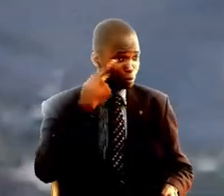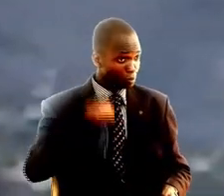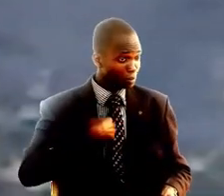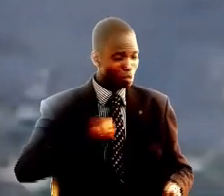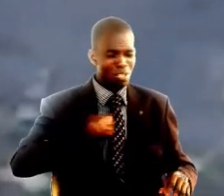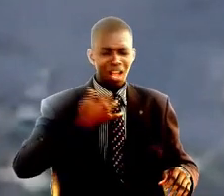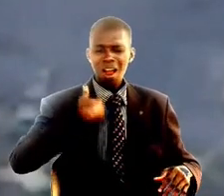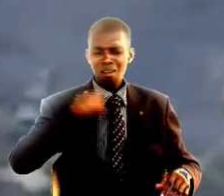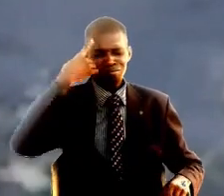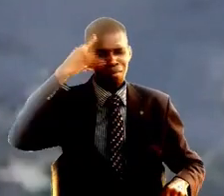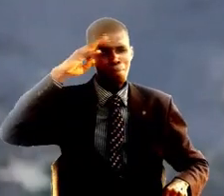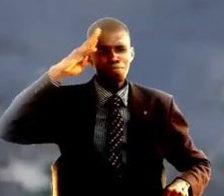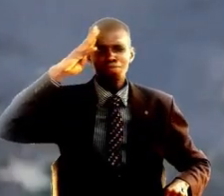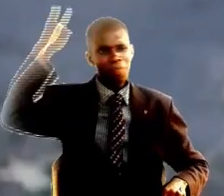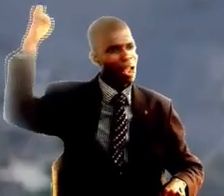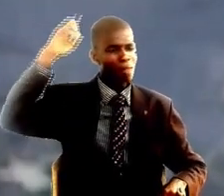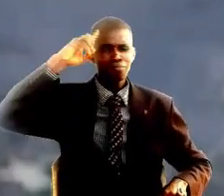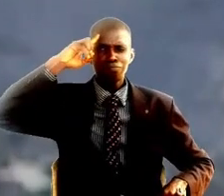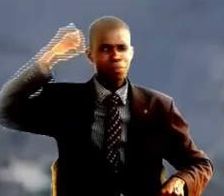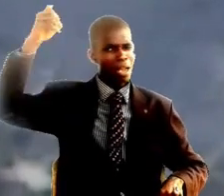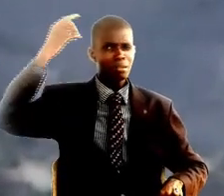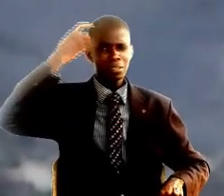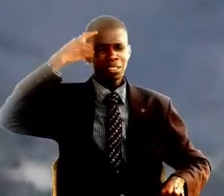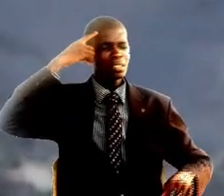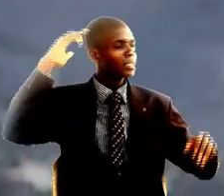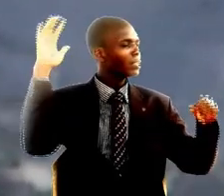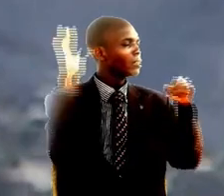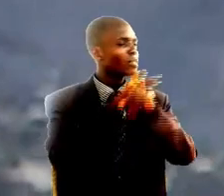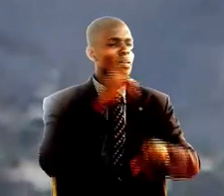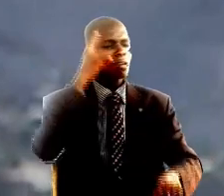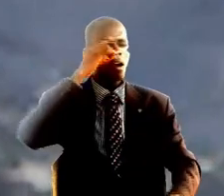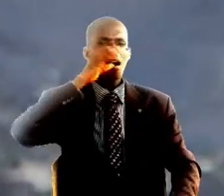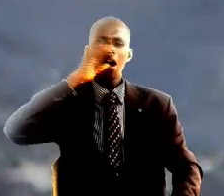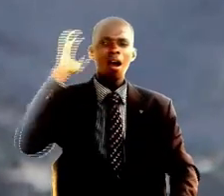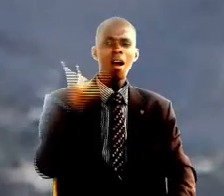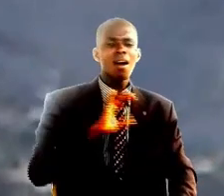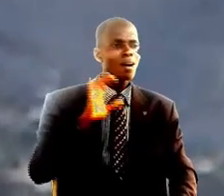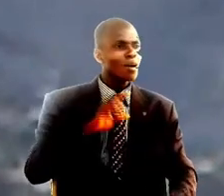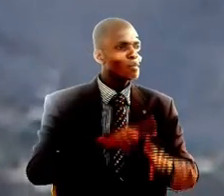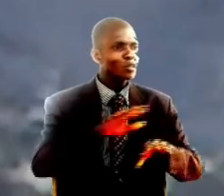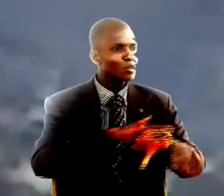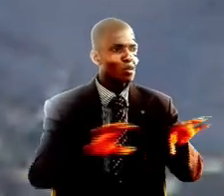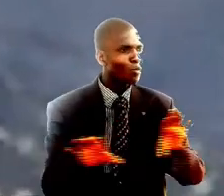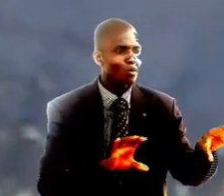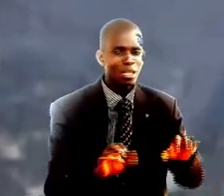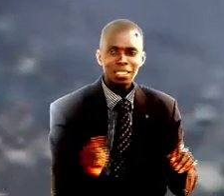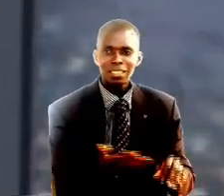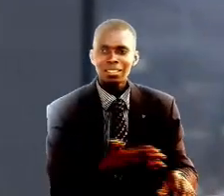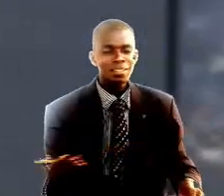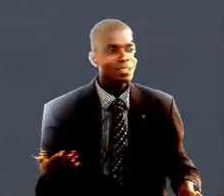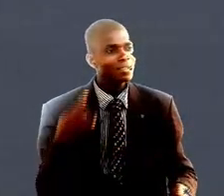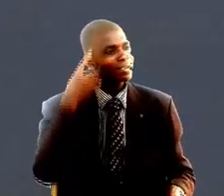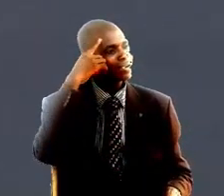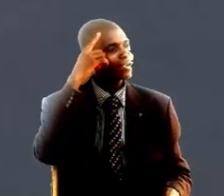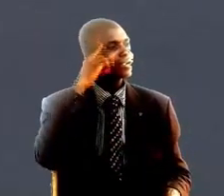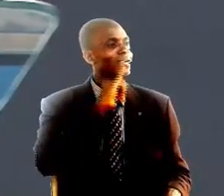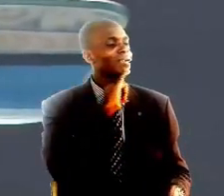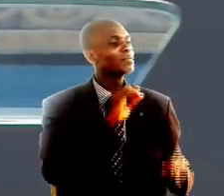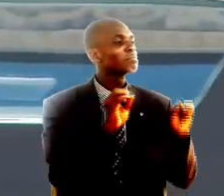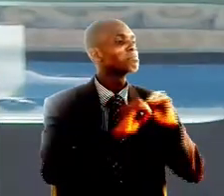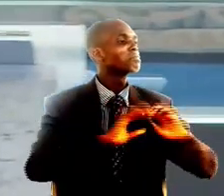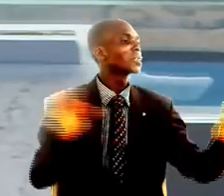what can that brain do? I have strength and skill. Without action, what will that skill